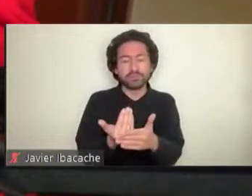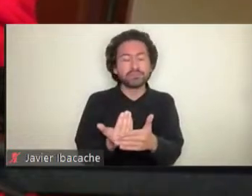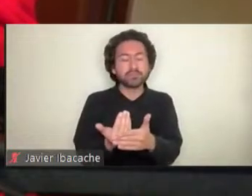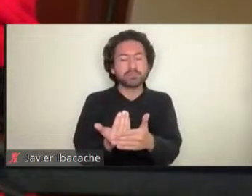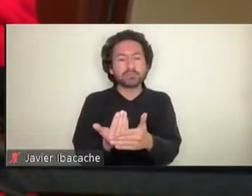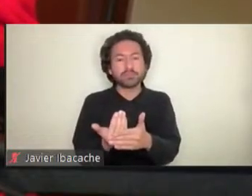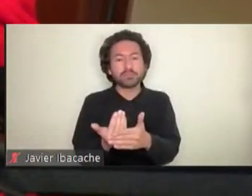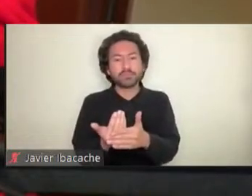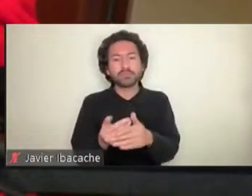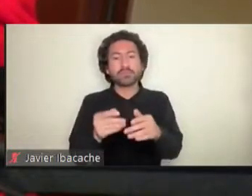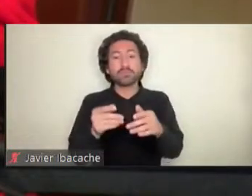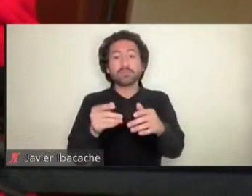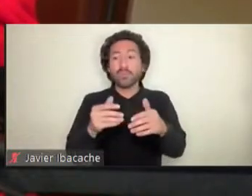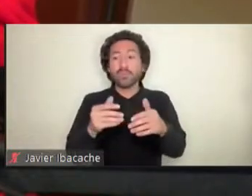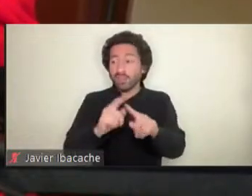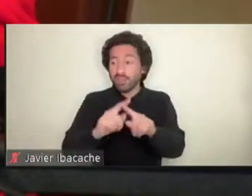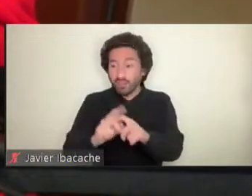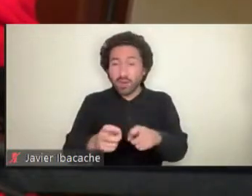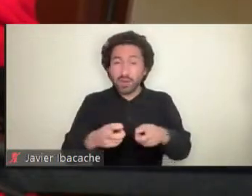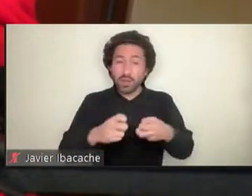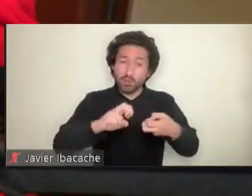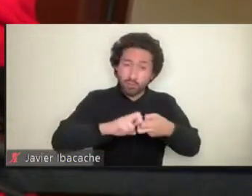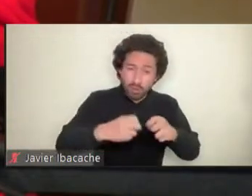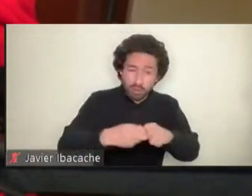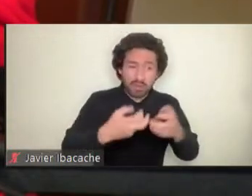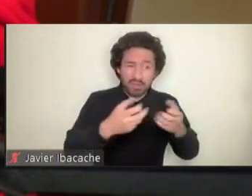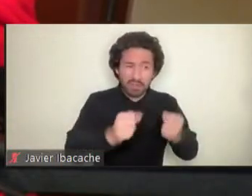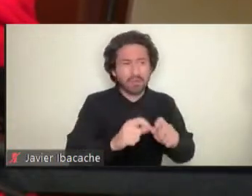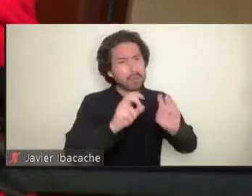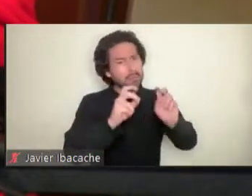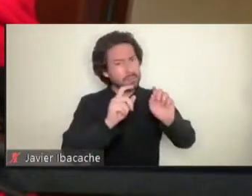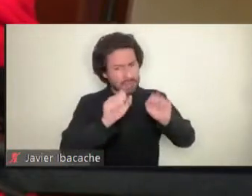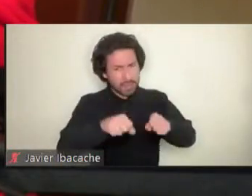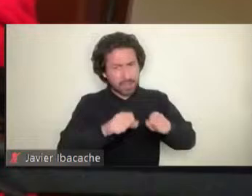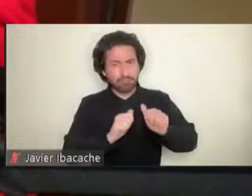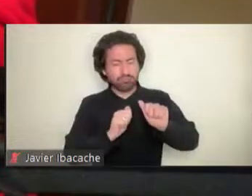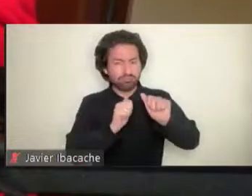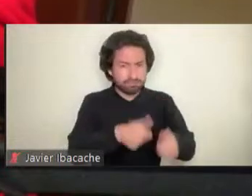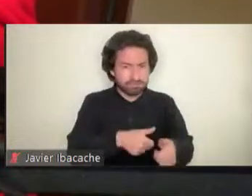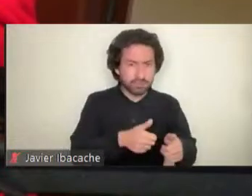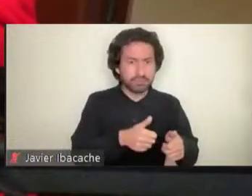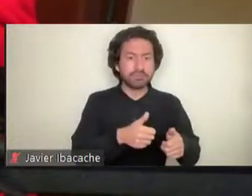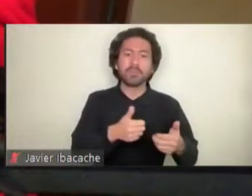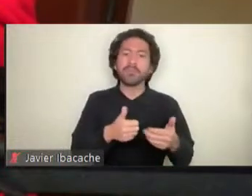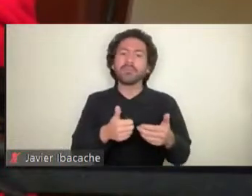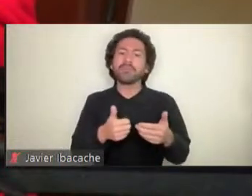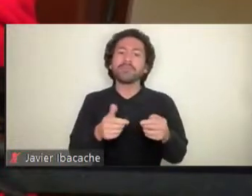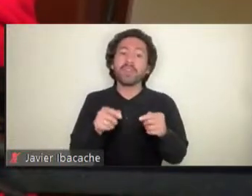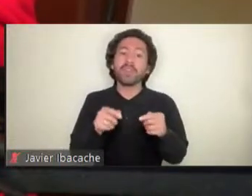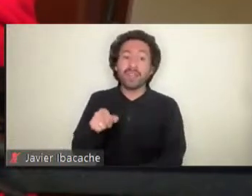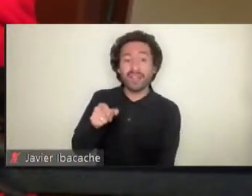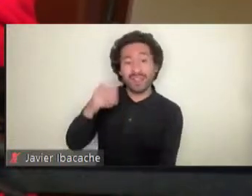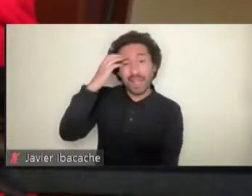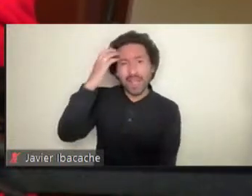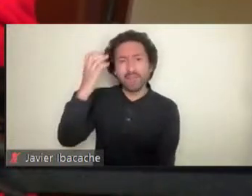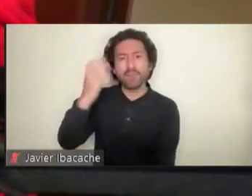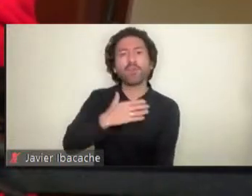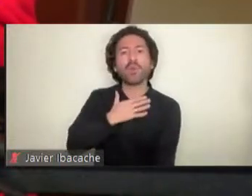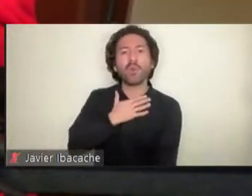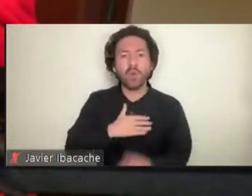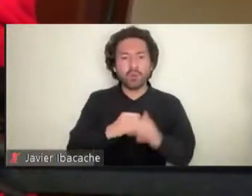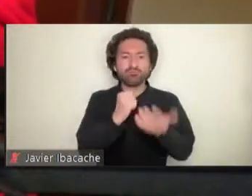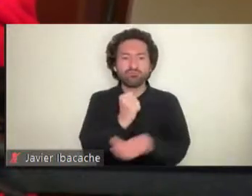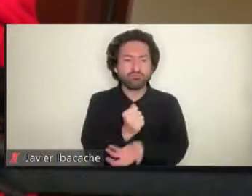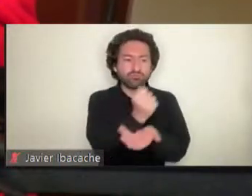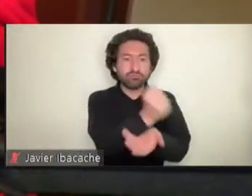aversion. Traditionally, governments may favor established solutions and be hesitant to invest in new, unproven